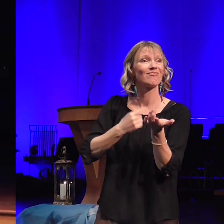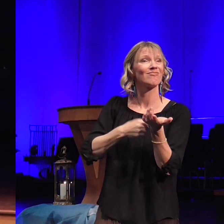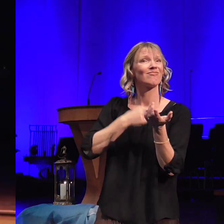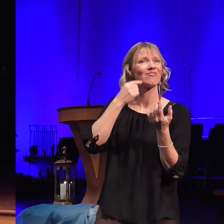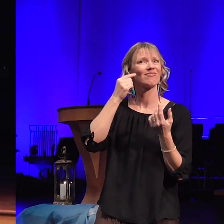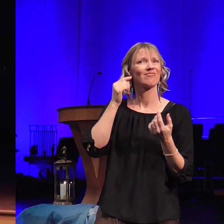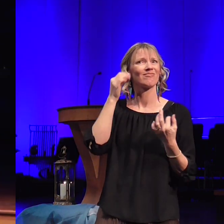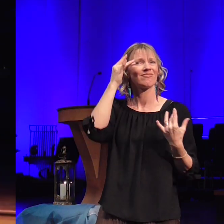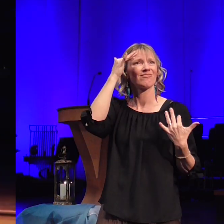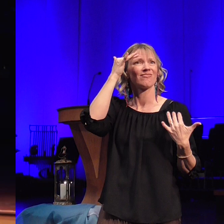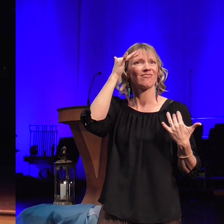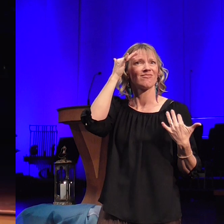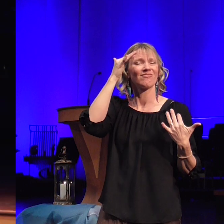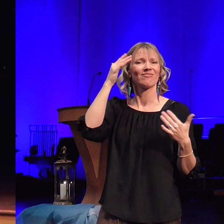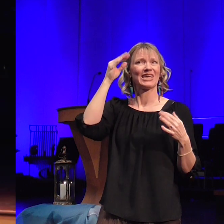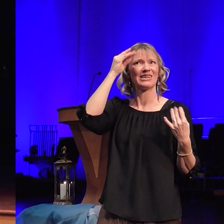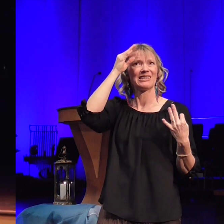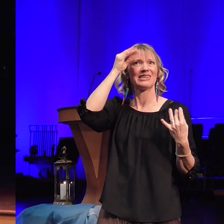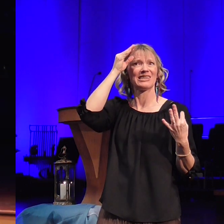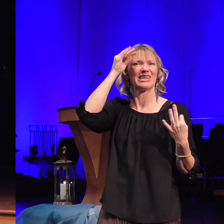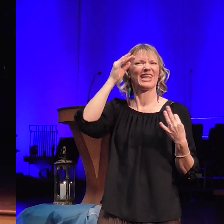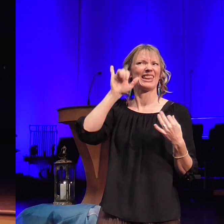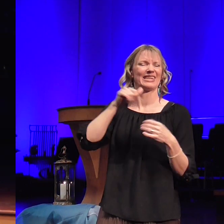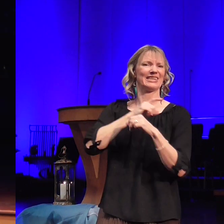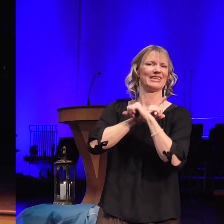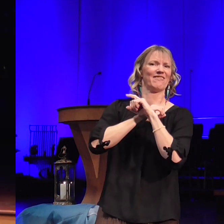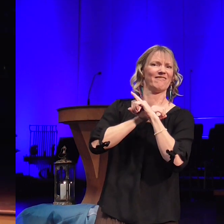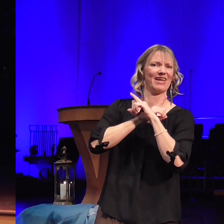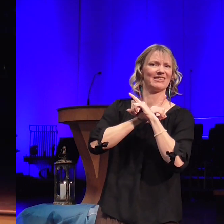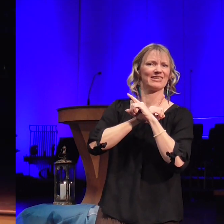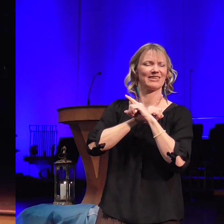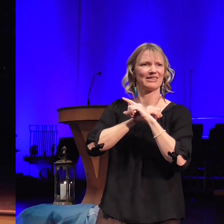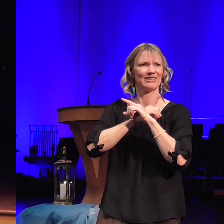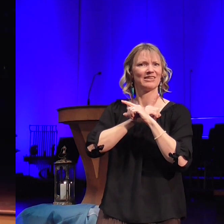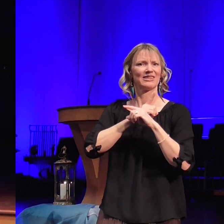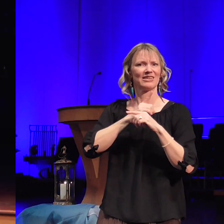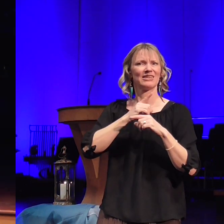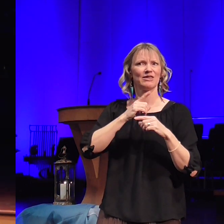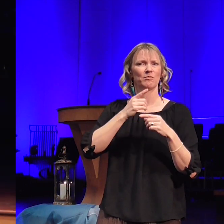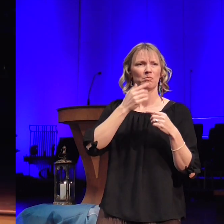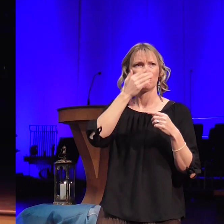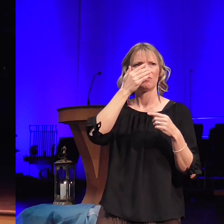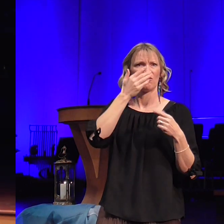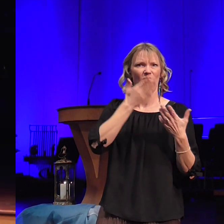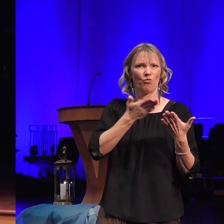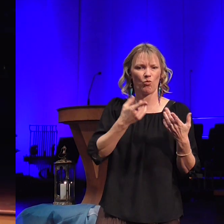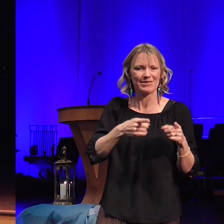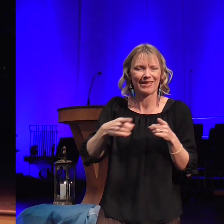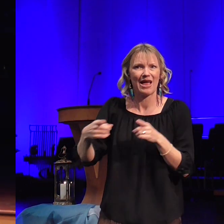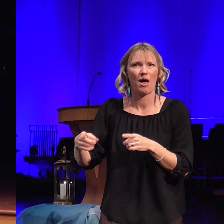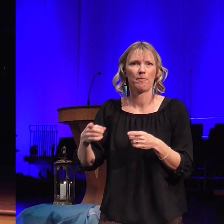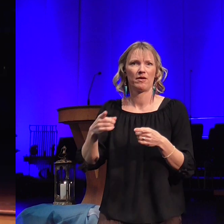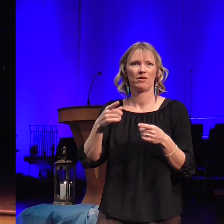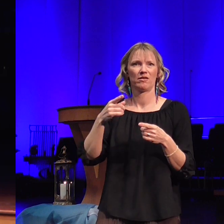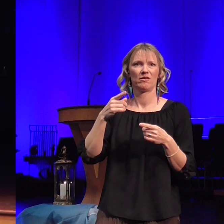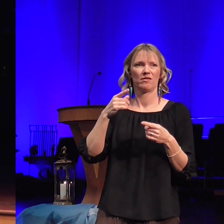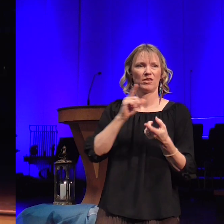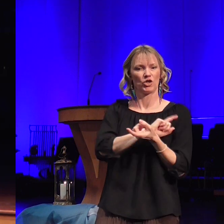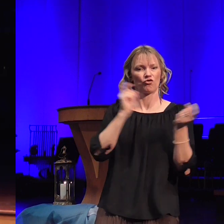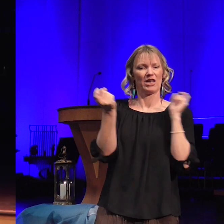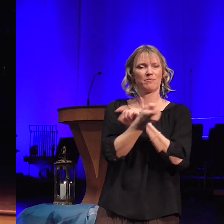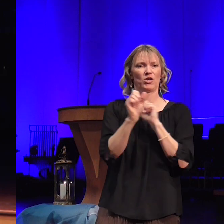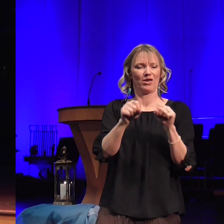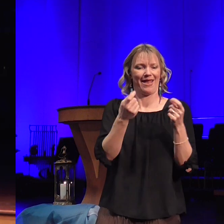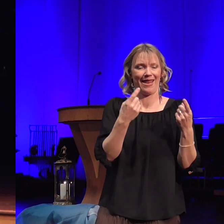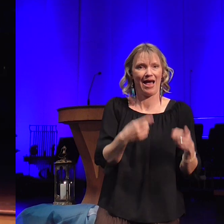our head is but a defense mechanism against coming now, Right. because of the possibility of transformation that can happen in this present moment, having